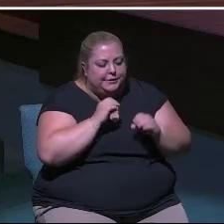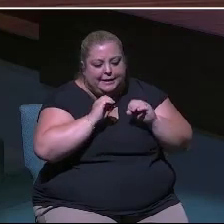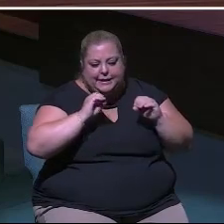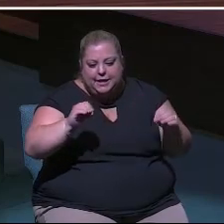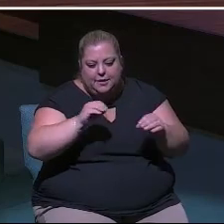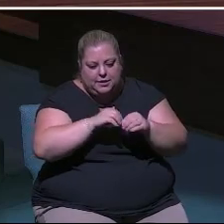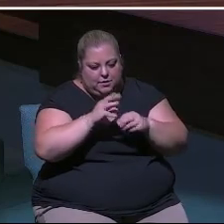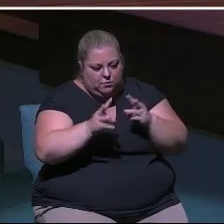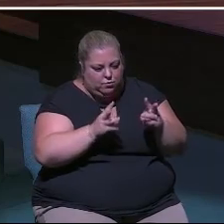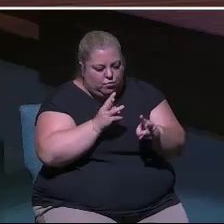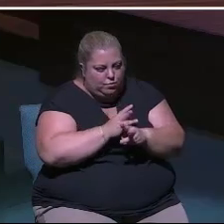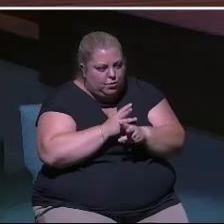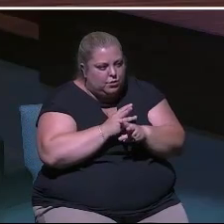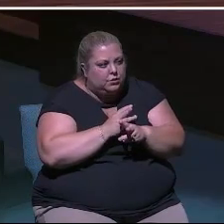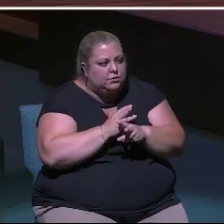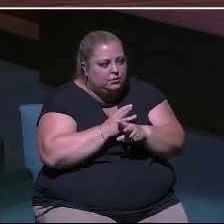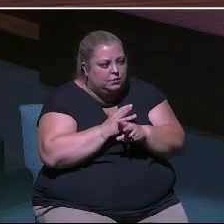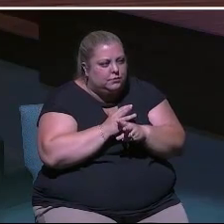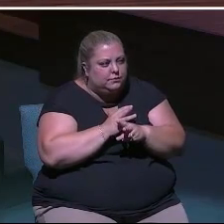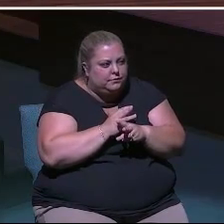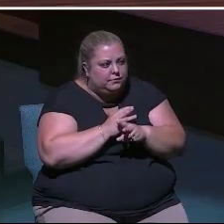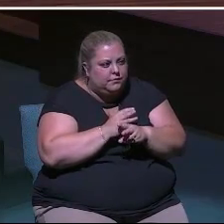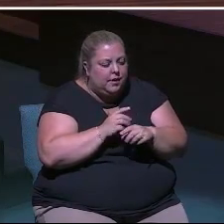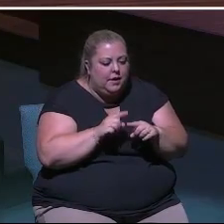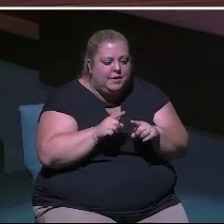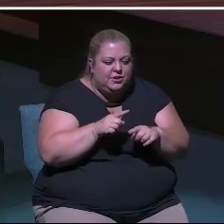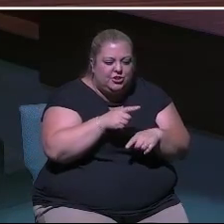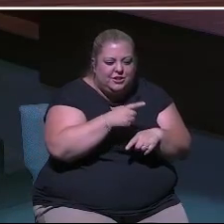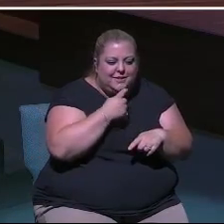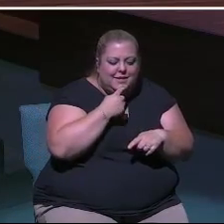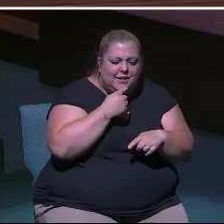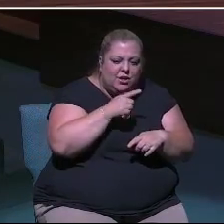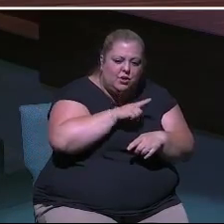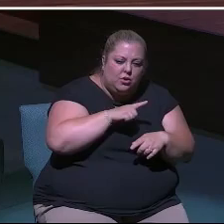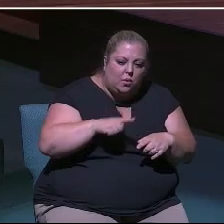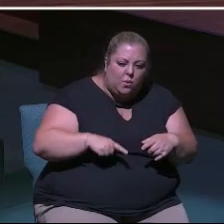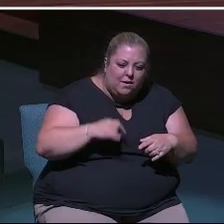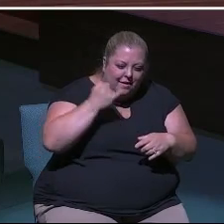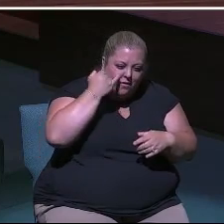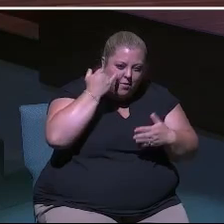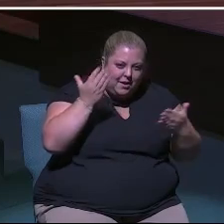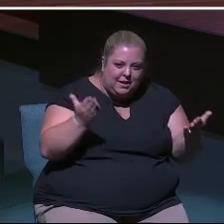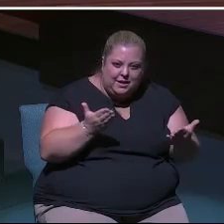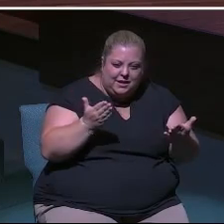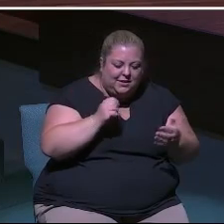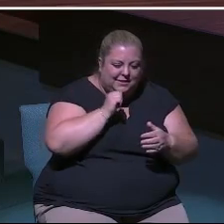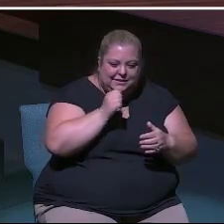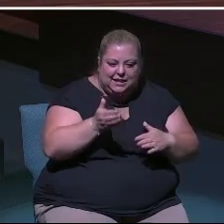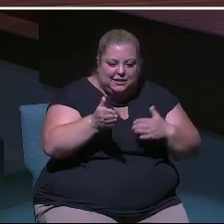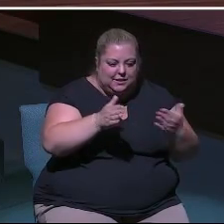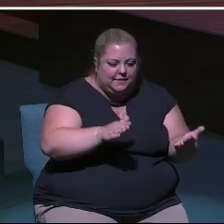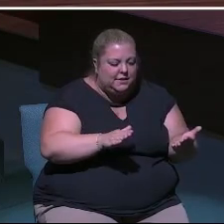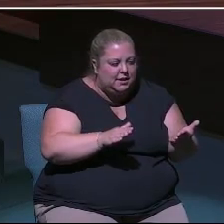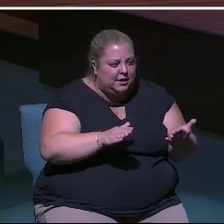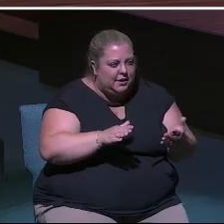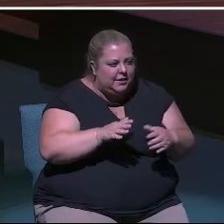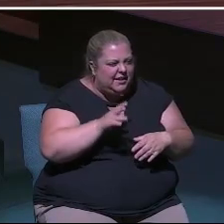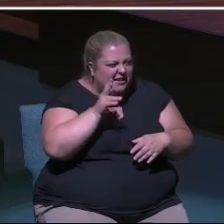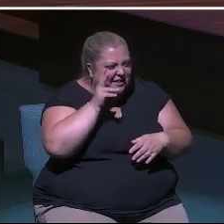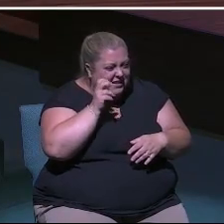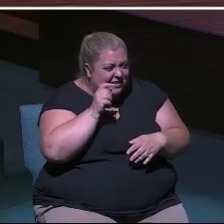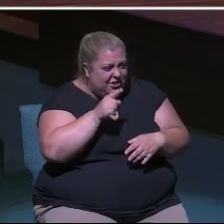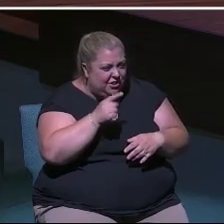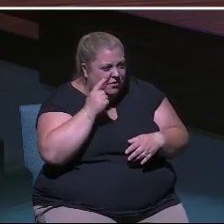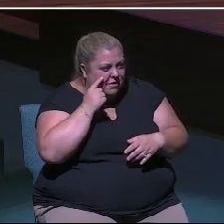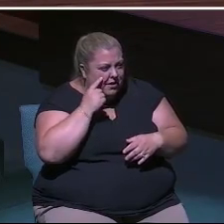world. And she said, Lord, if you'd have been here, he wouldn't have died. And listen, you don't think God cares about your